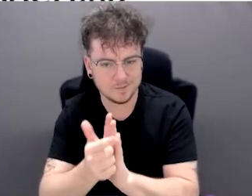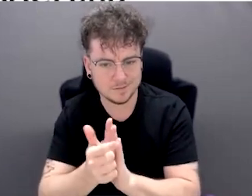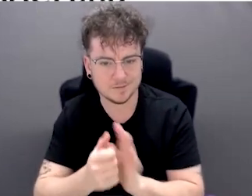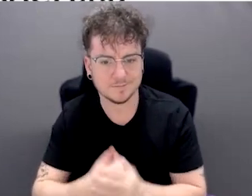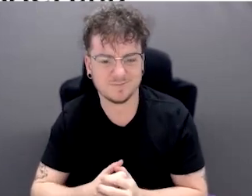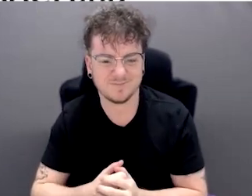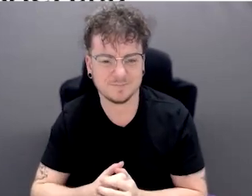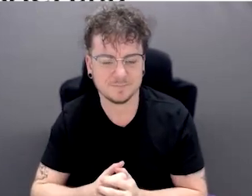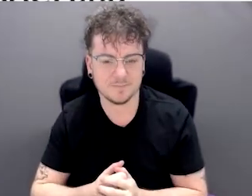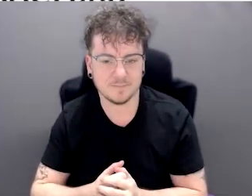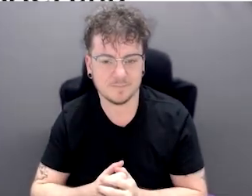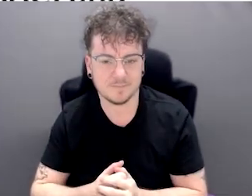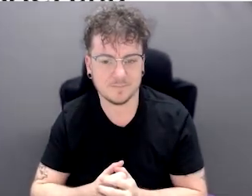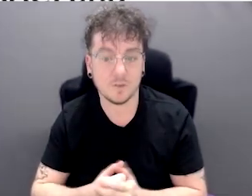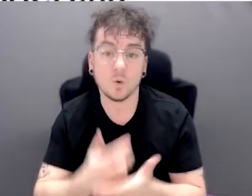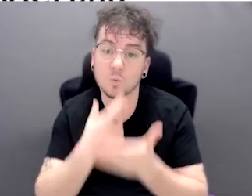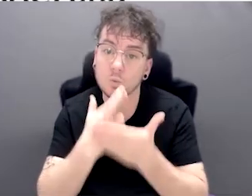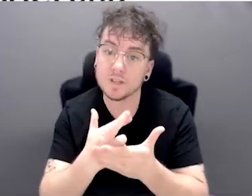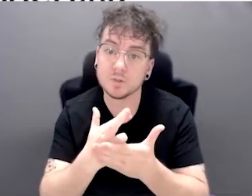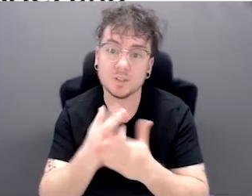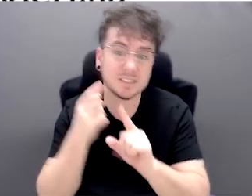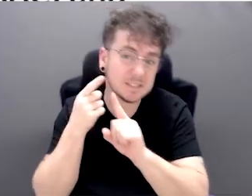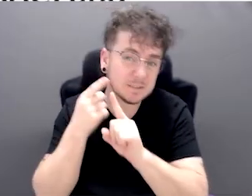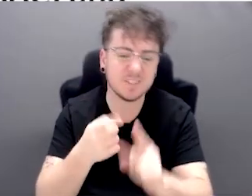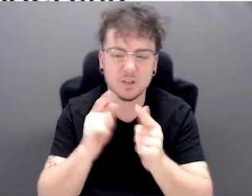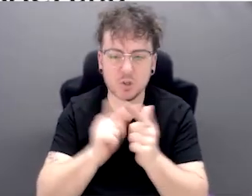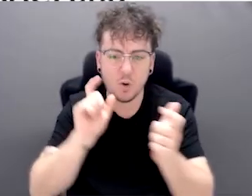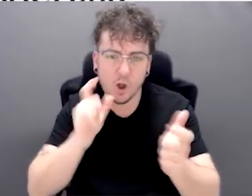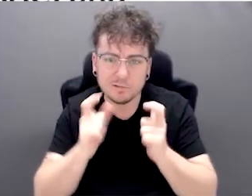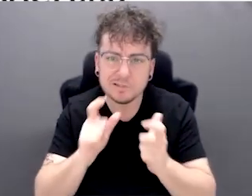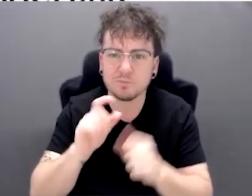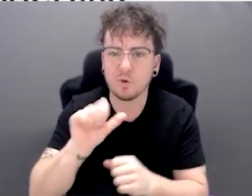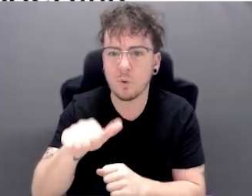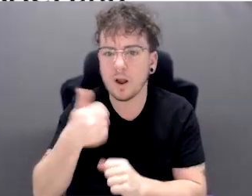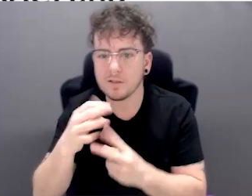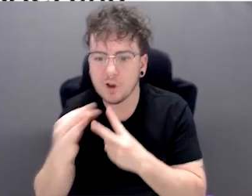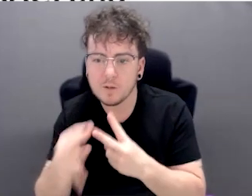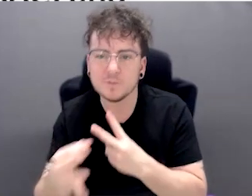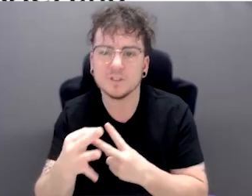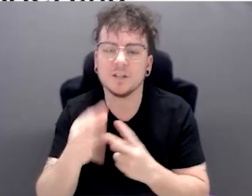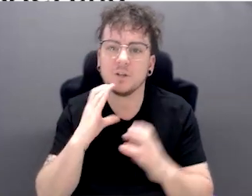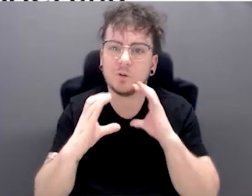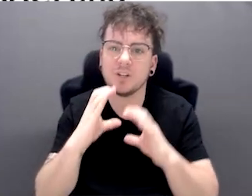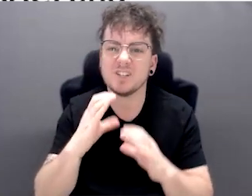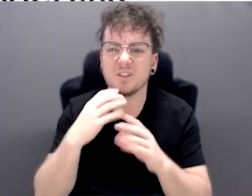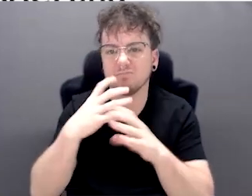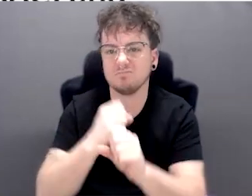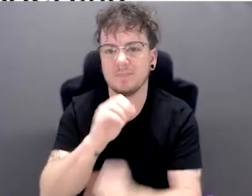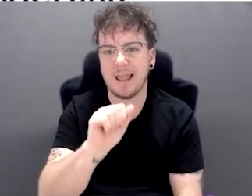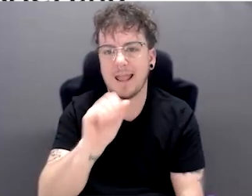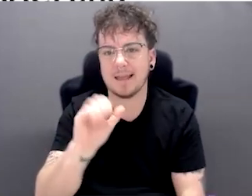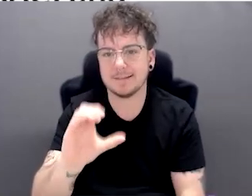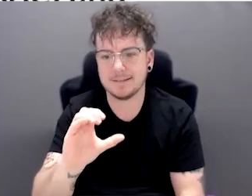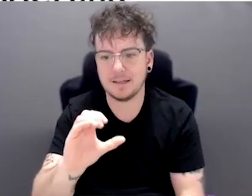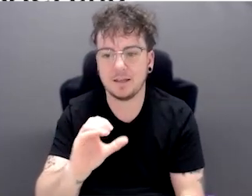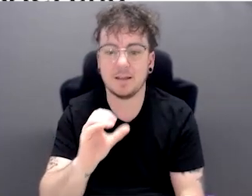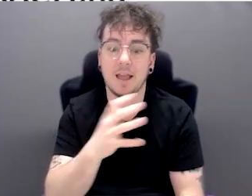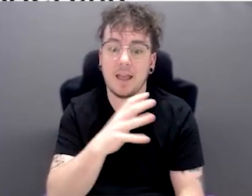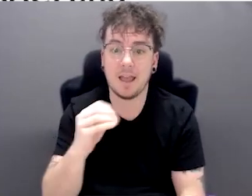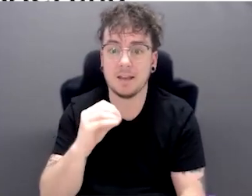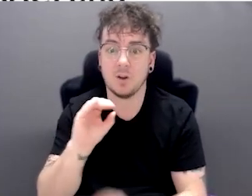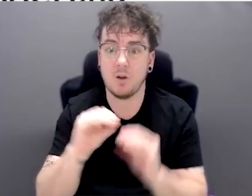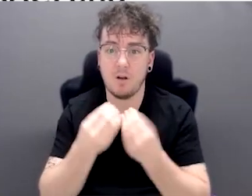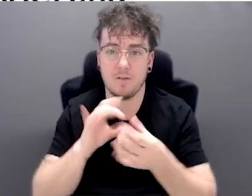Resources specific to augmentative and alternative communication, or AAC, and office-based employment are also